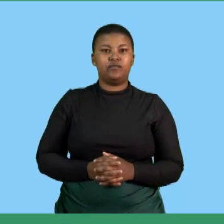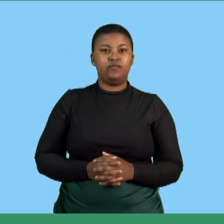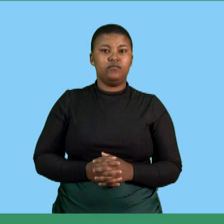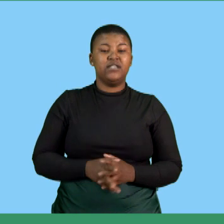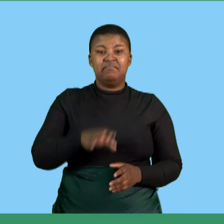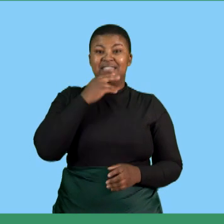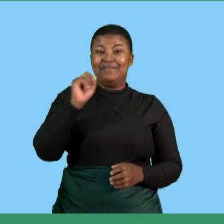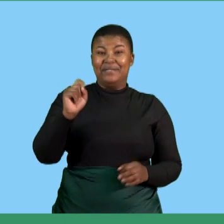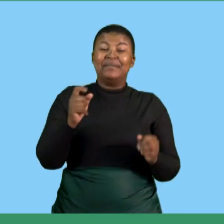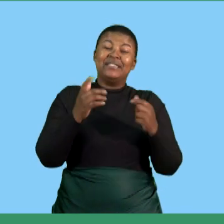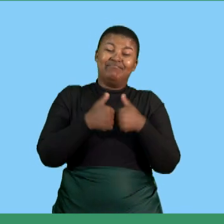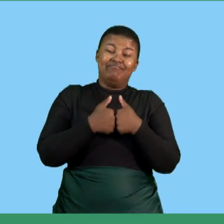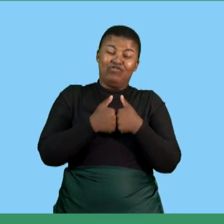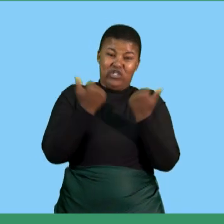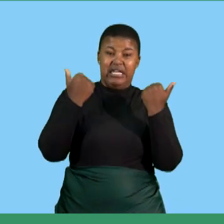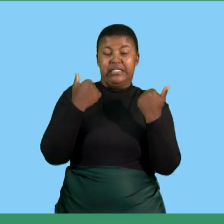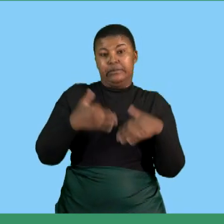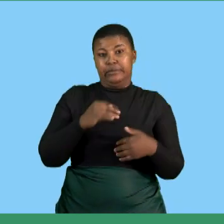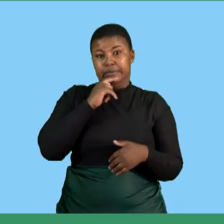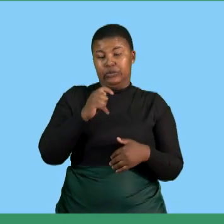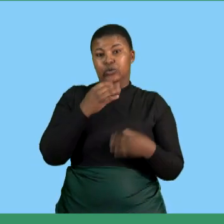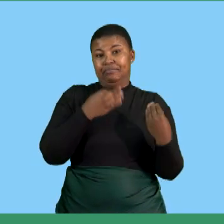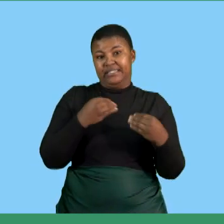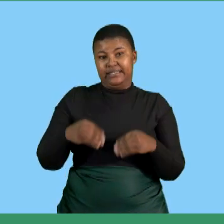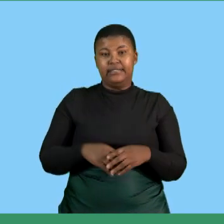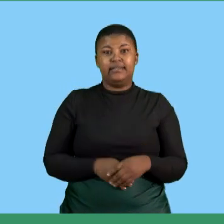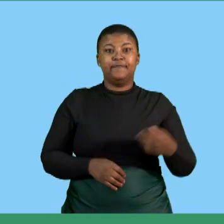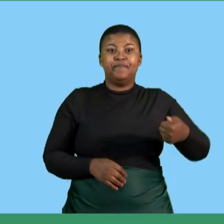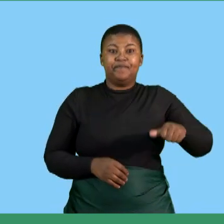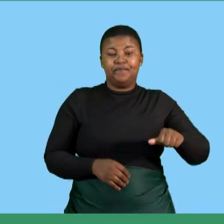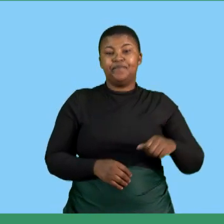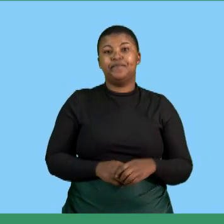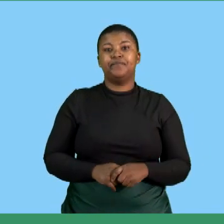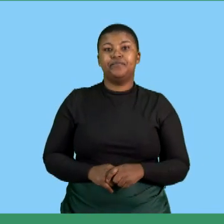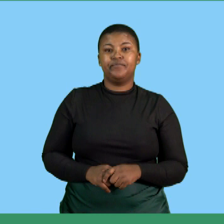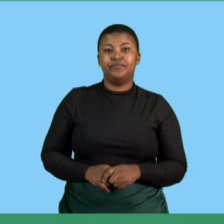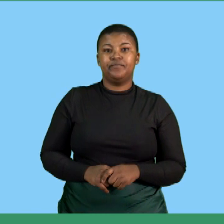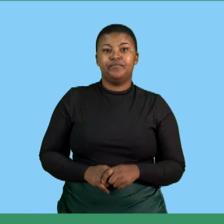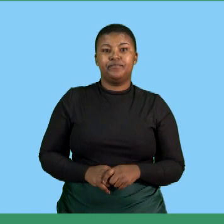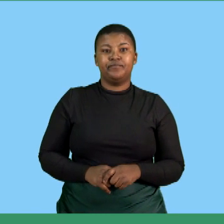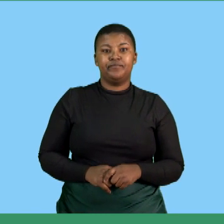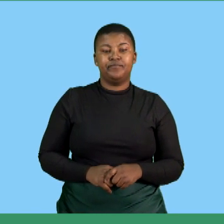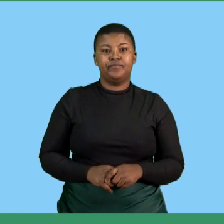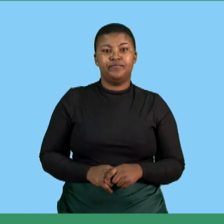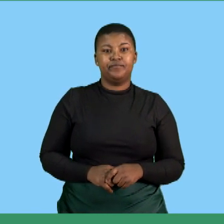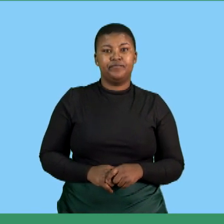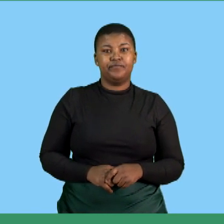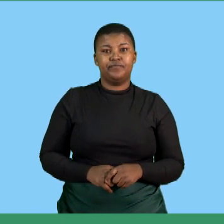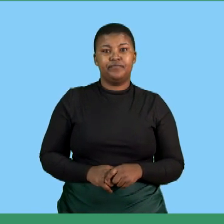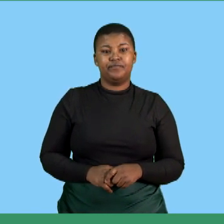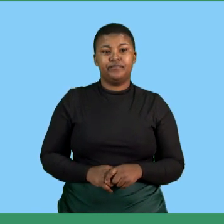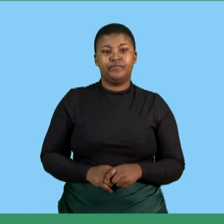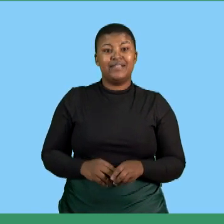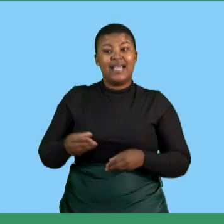expensive. And this will pose a very big challenge to a business. Our third economic